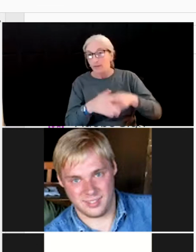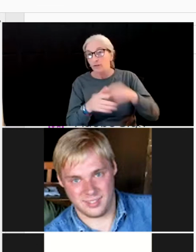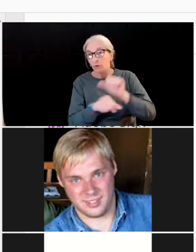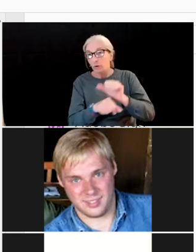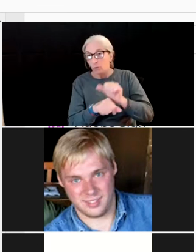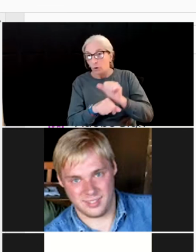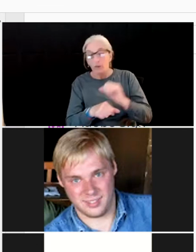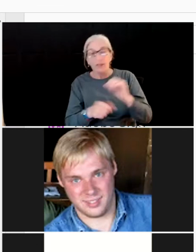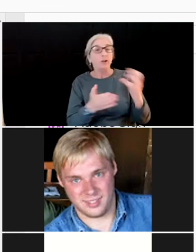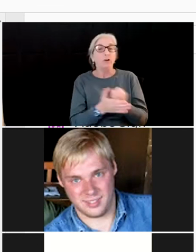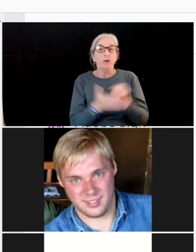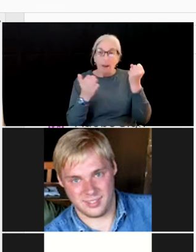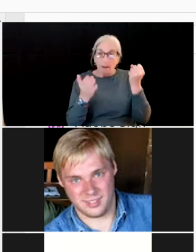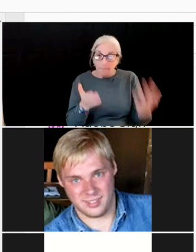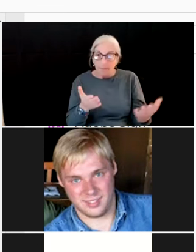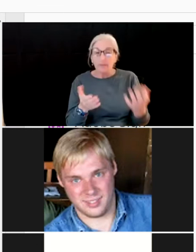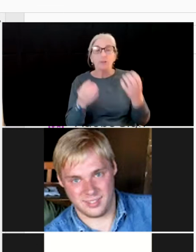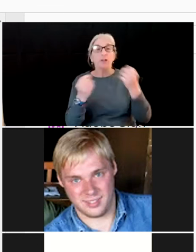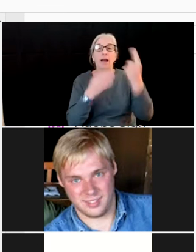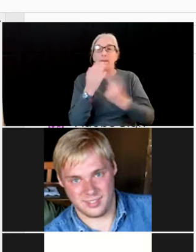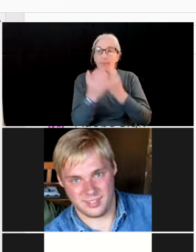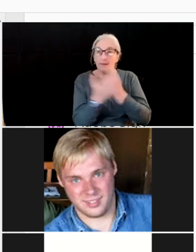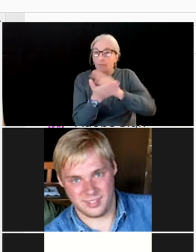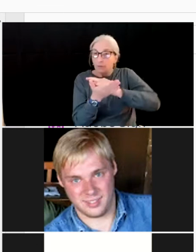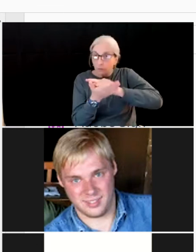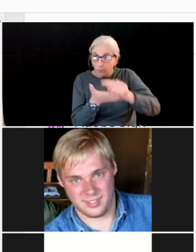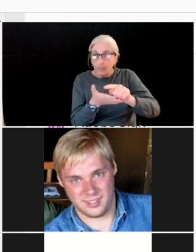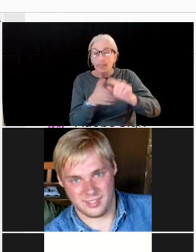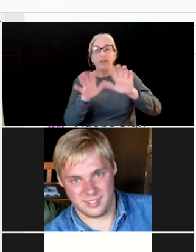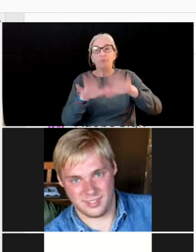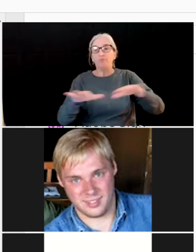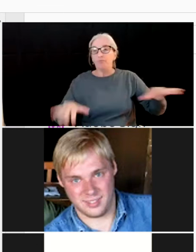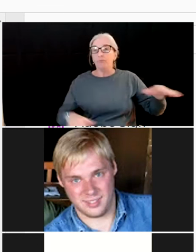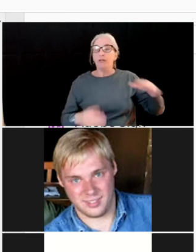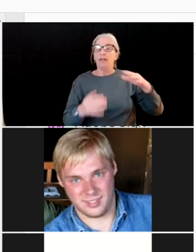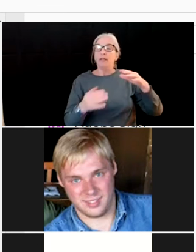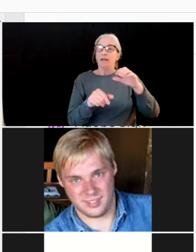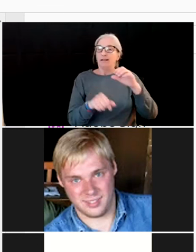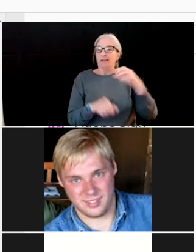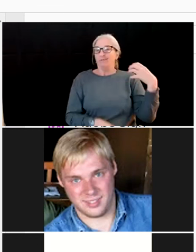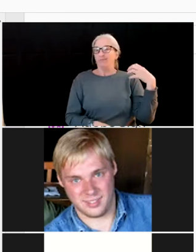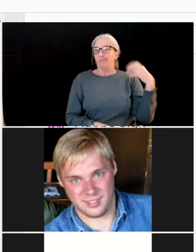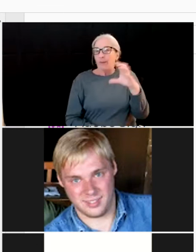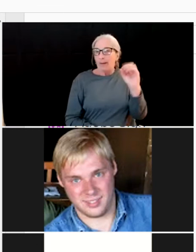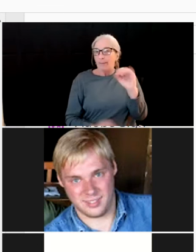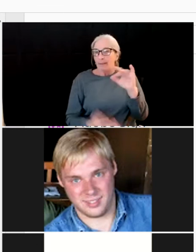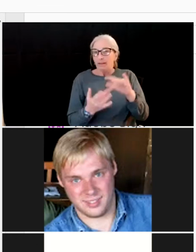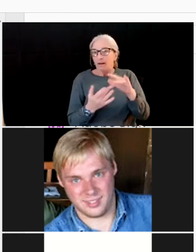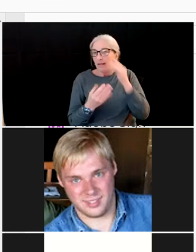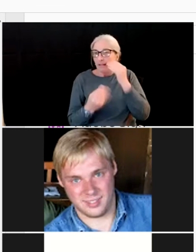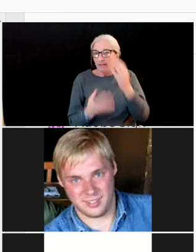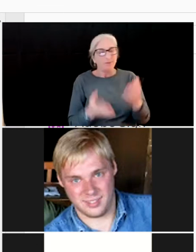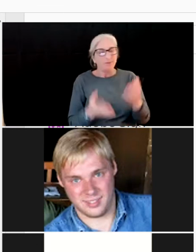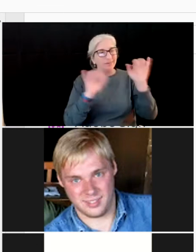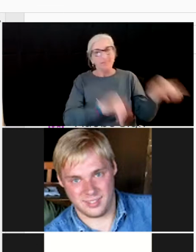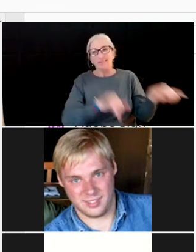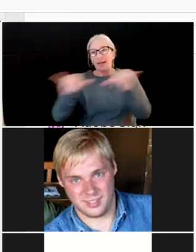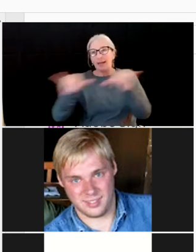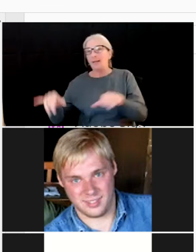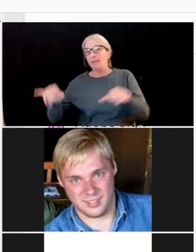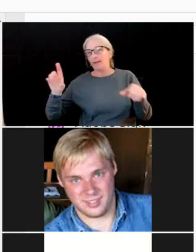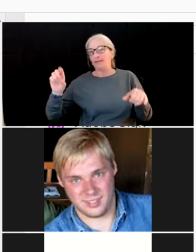week that they're working, the employer contact info, all that stuff would go on the work activity